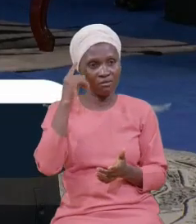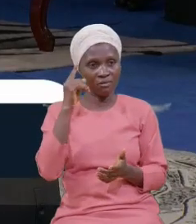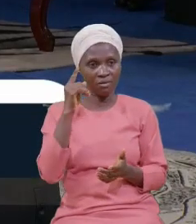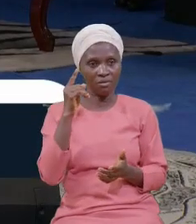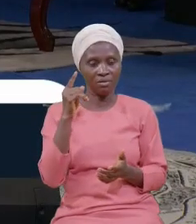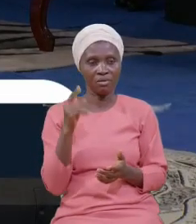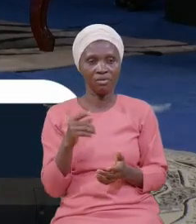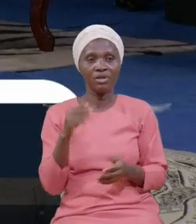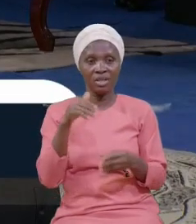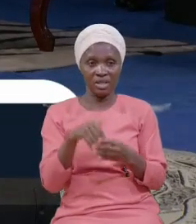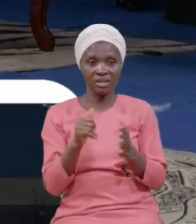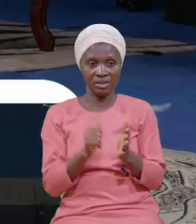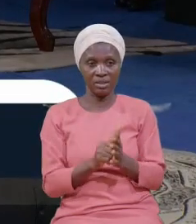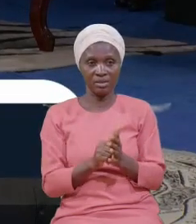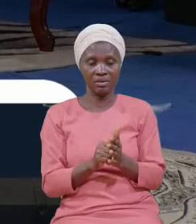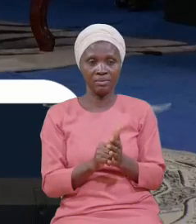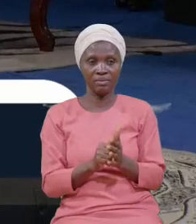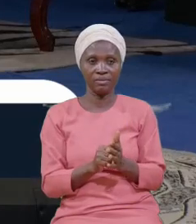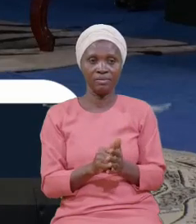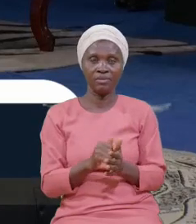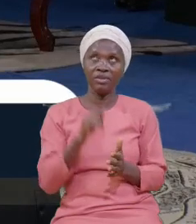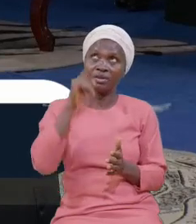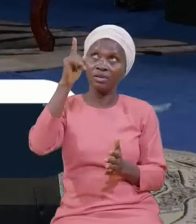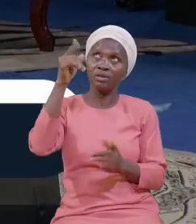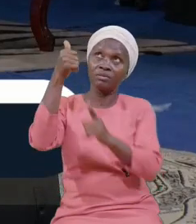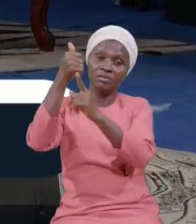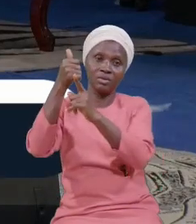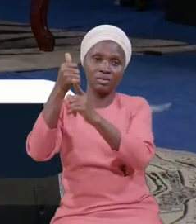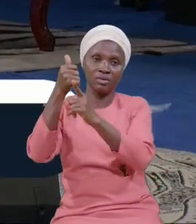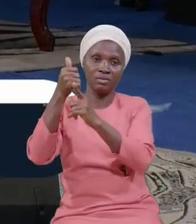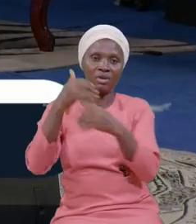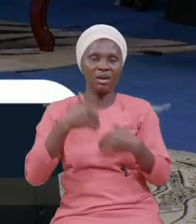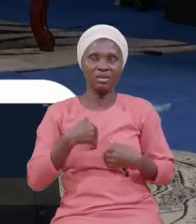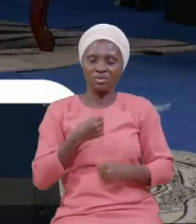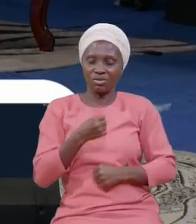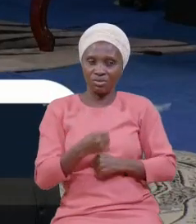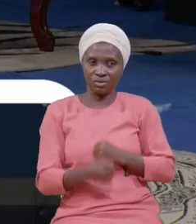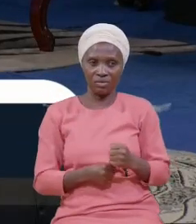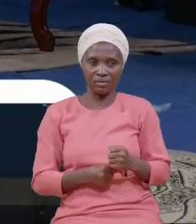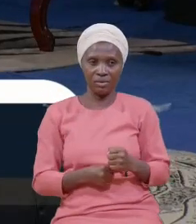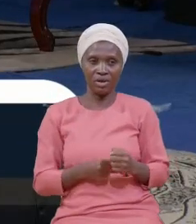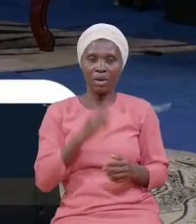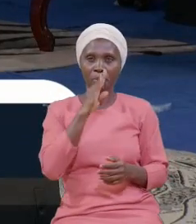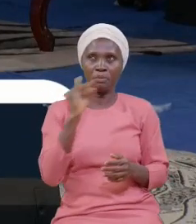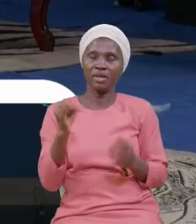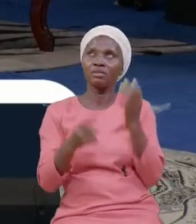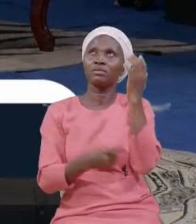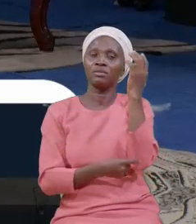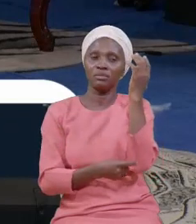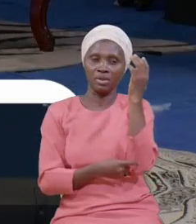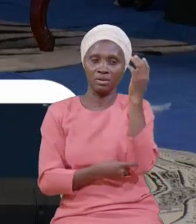for in that he himself has suffered being tempted,